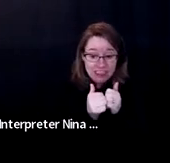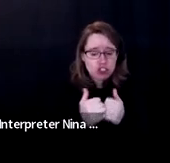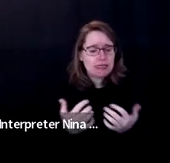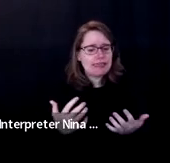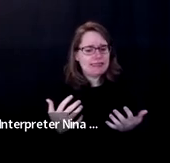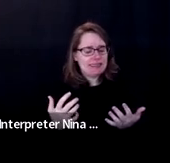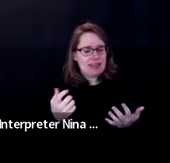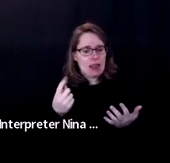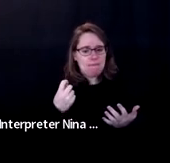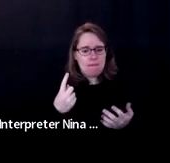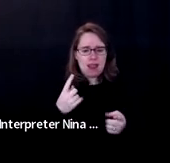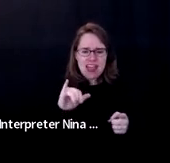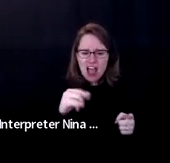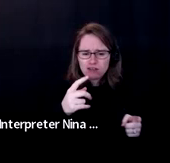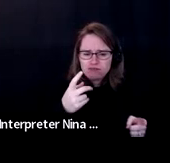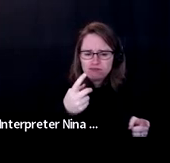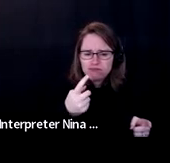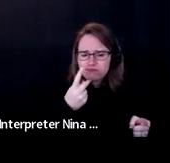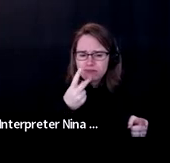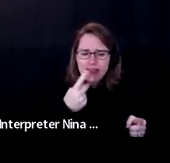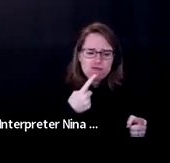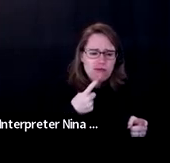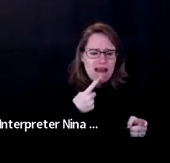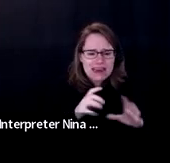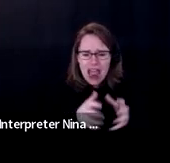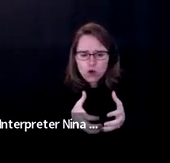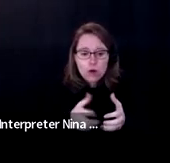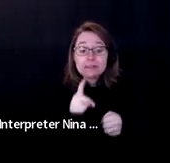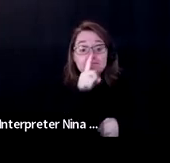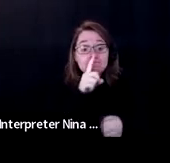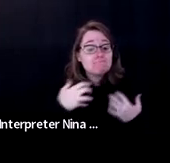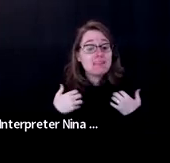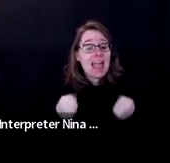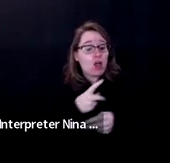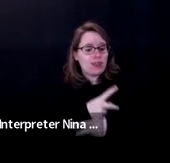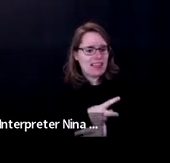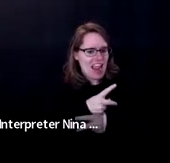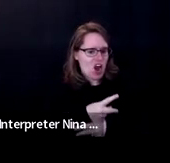salmon and red colored categories generally, it's not just about healthcare, but